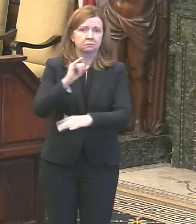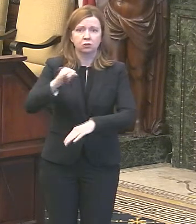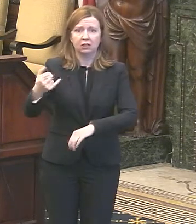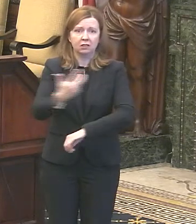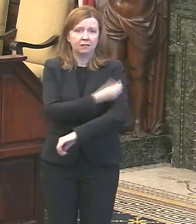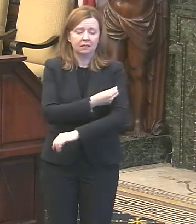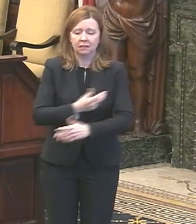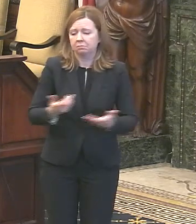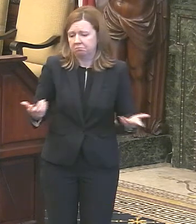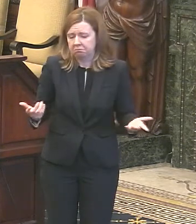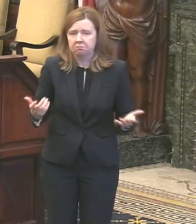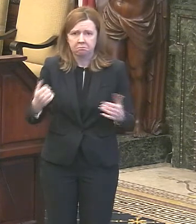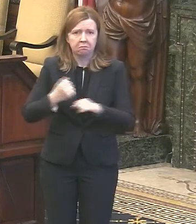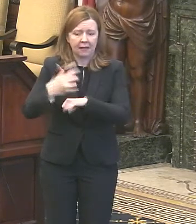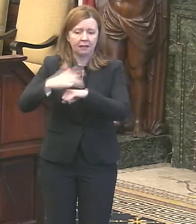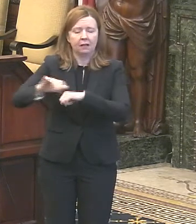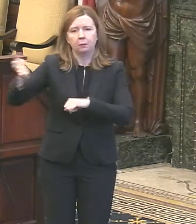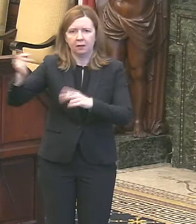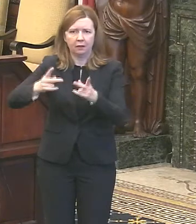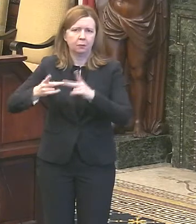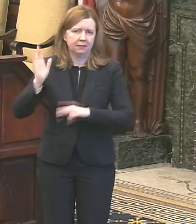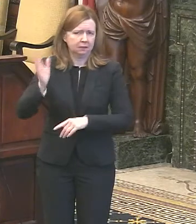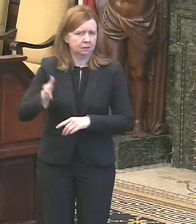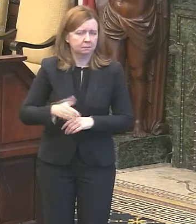see if we can make that available in other sites too.